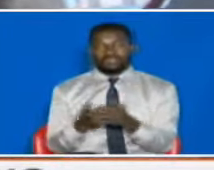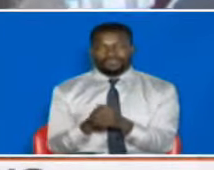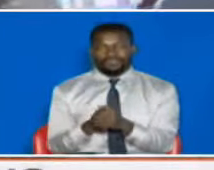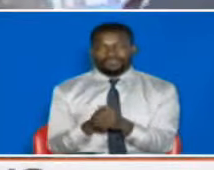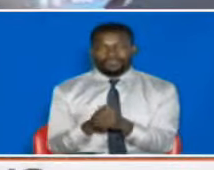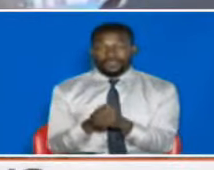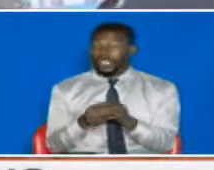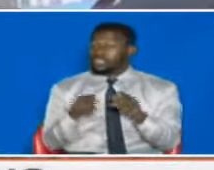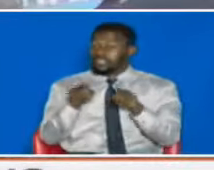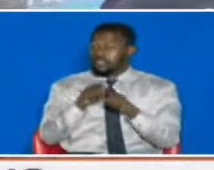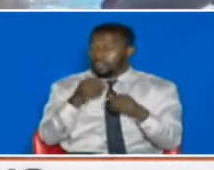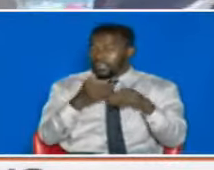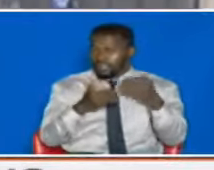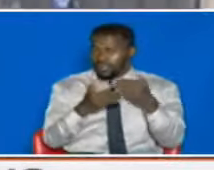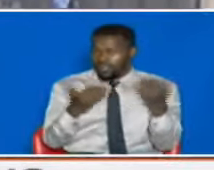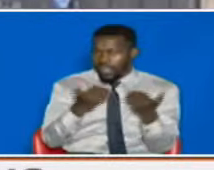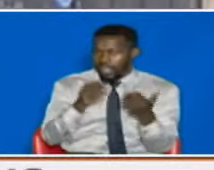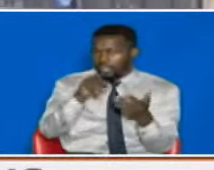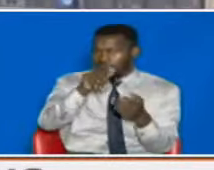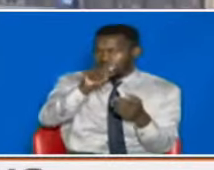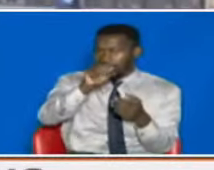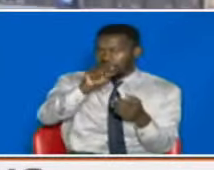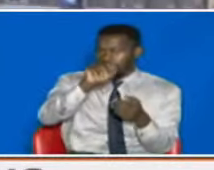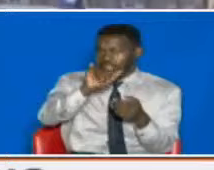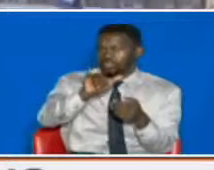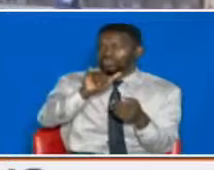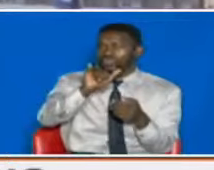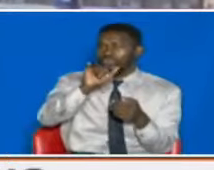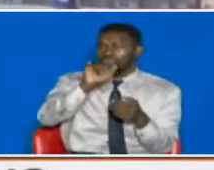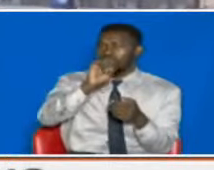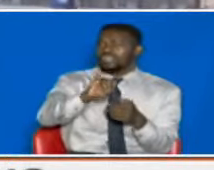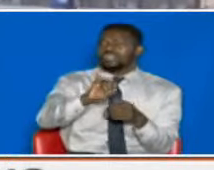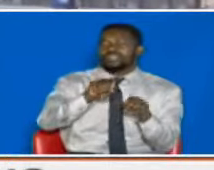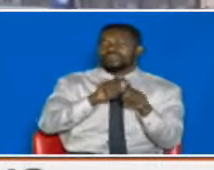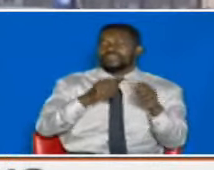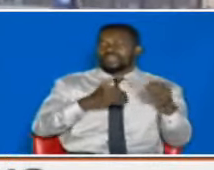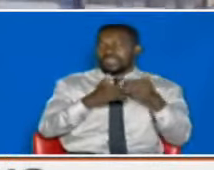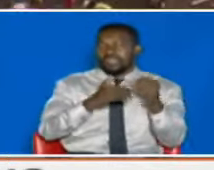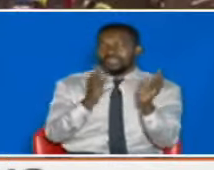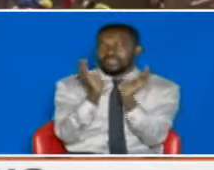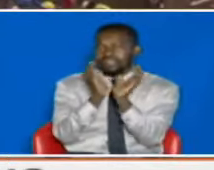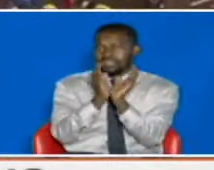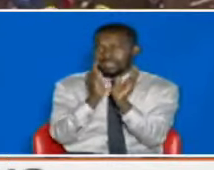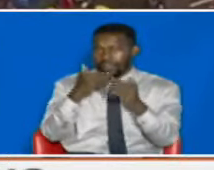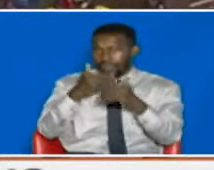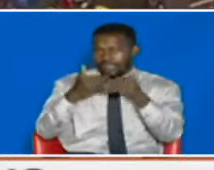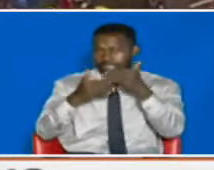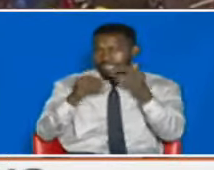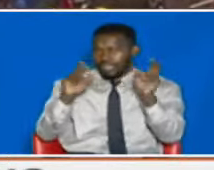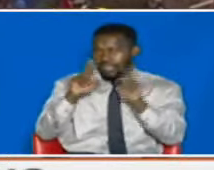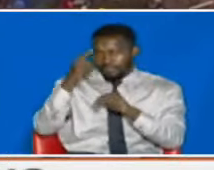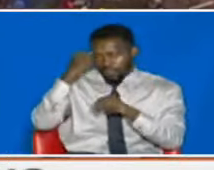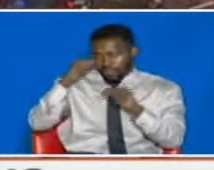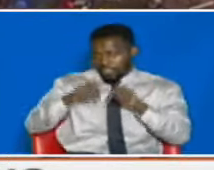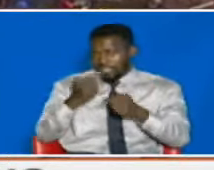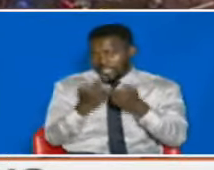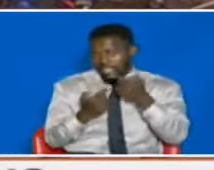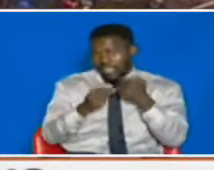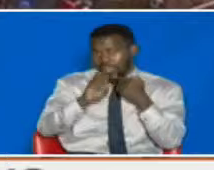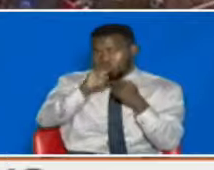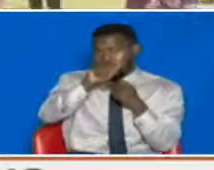is located along the Kanduyi Malaba Road and is next to the Kanduyi Stadium that is under construction in readiness for this year's Madaraka